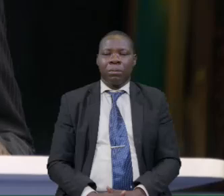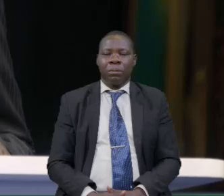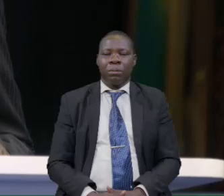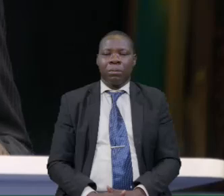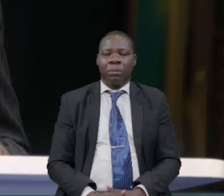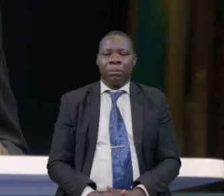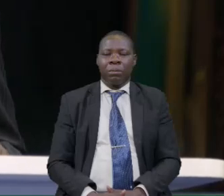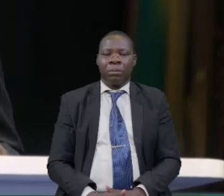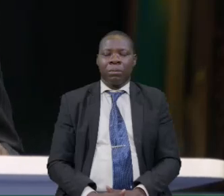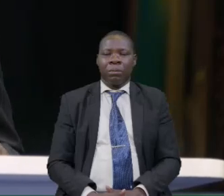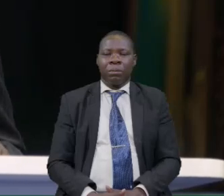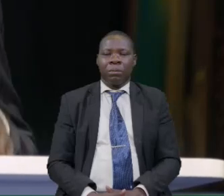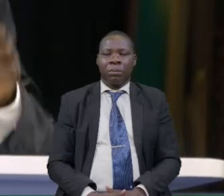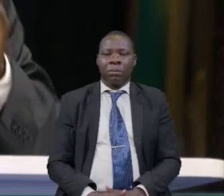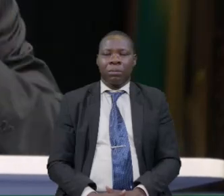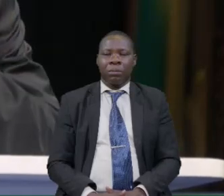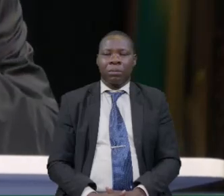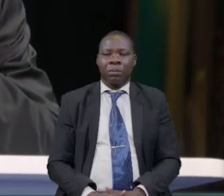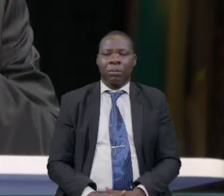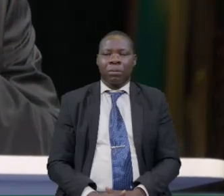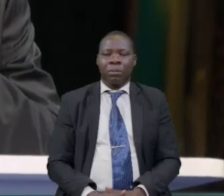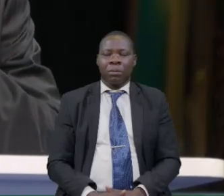It's okay, try to hasten up.